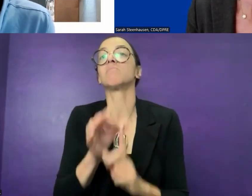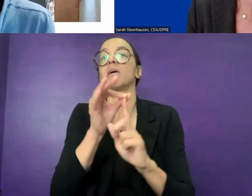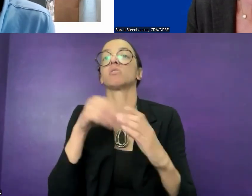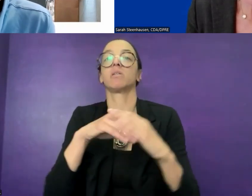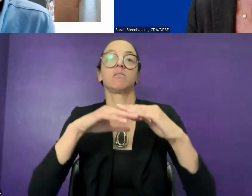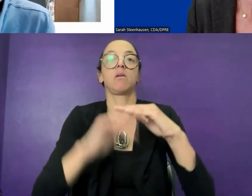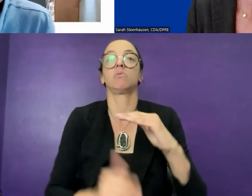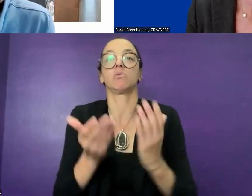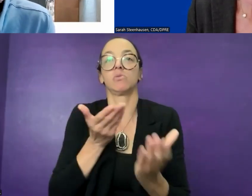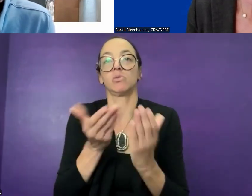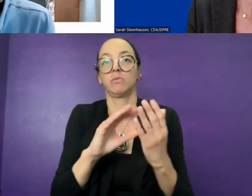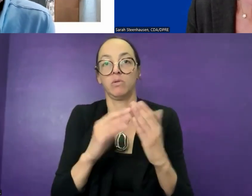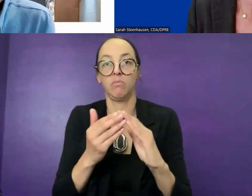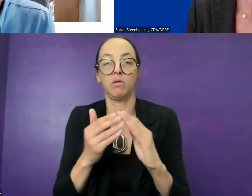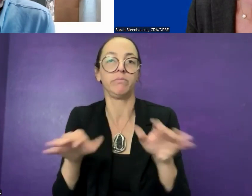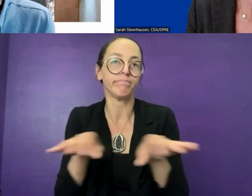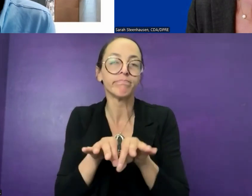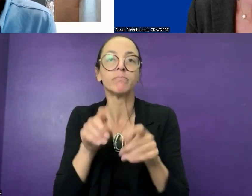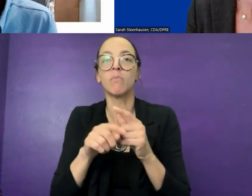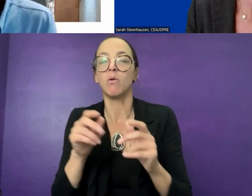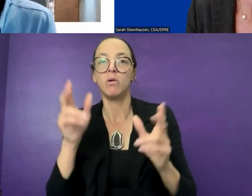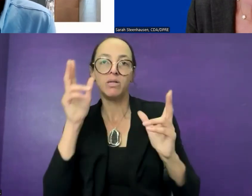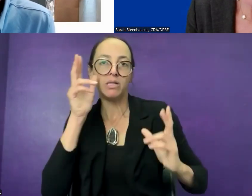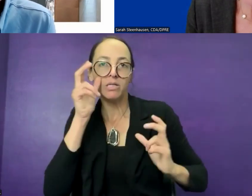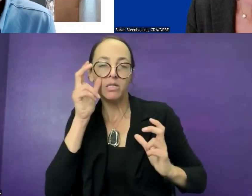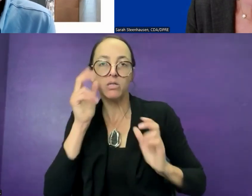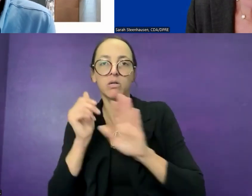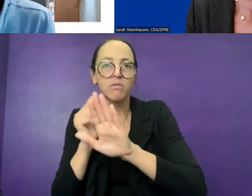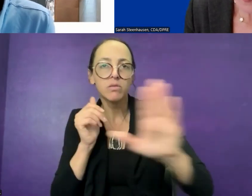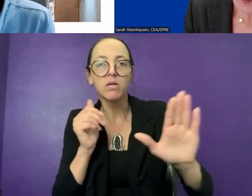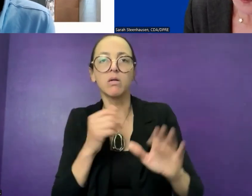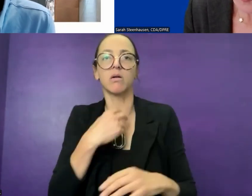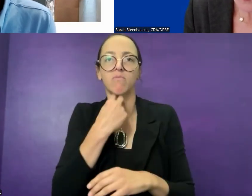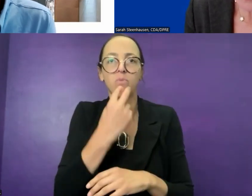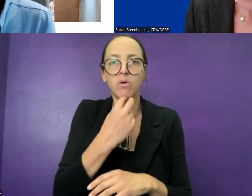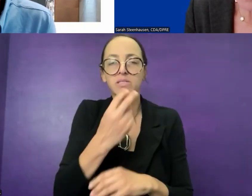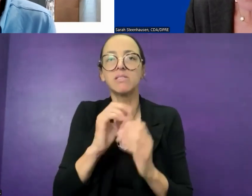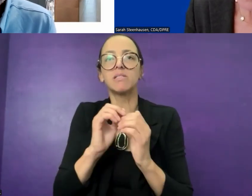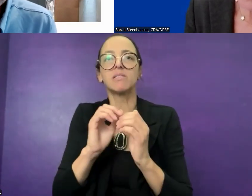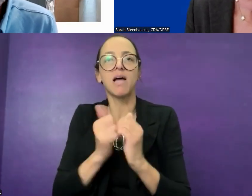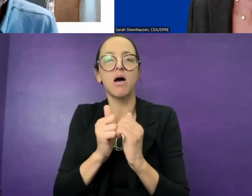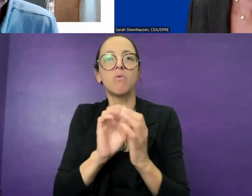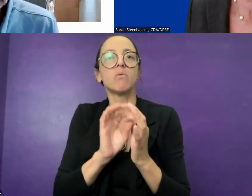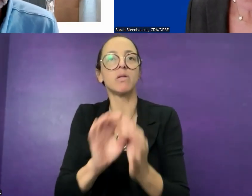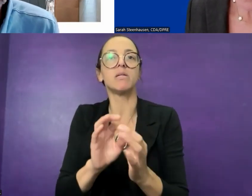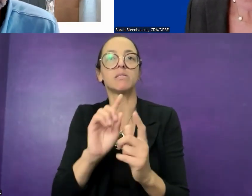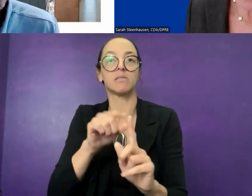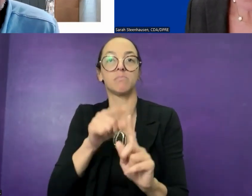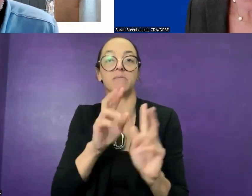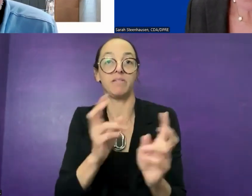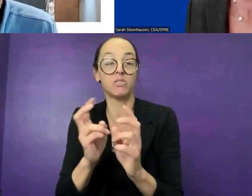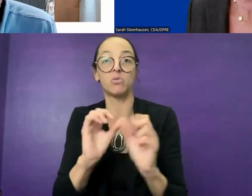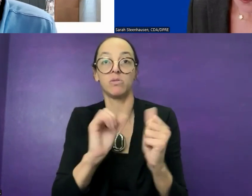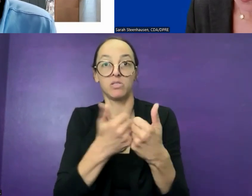their voices as it relates to specific issues and challenges. And when we start talking about potential